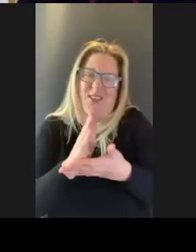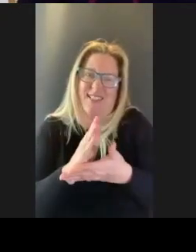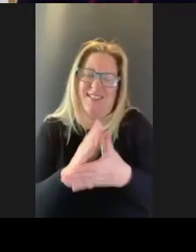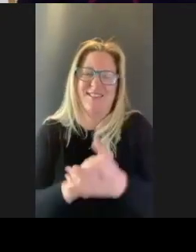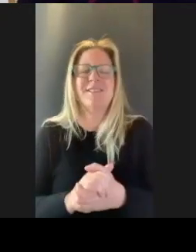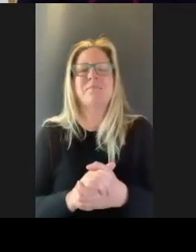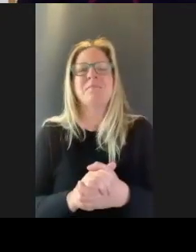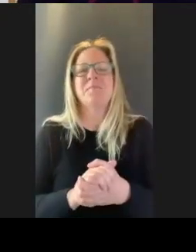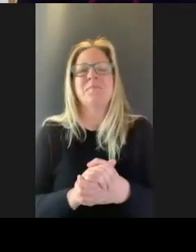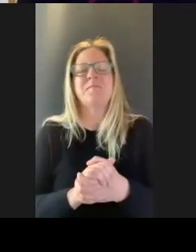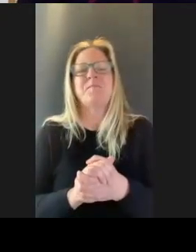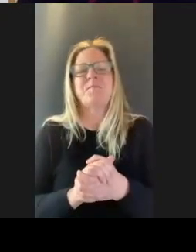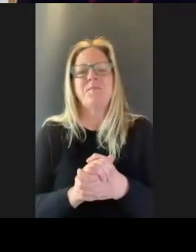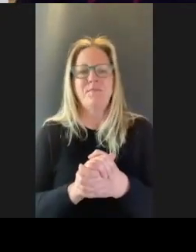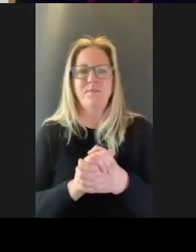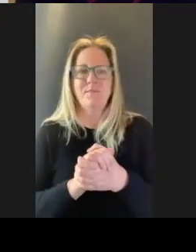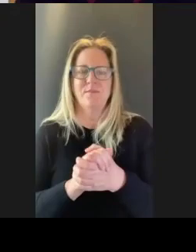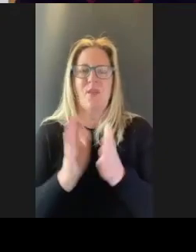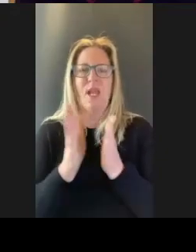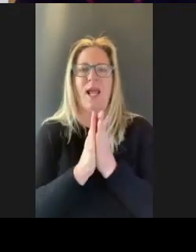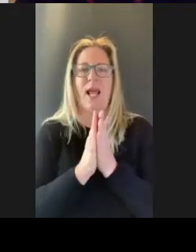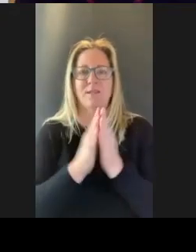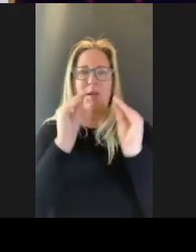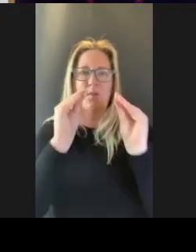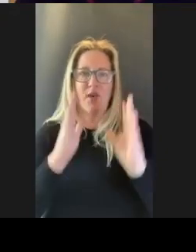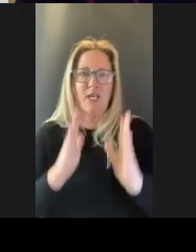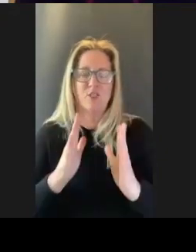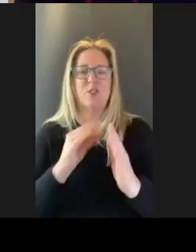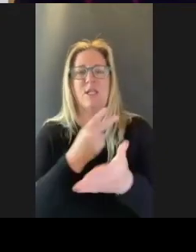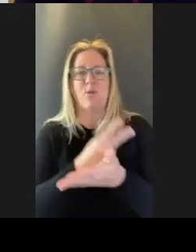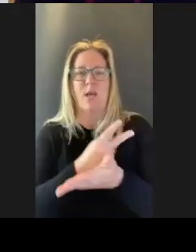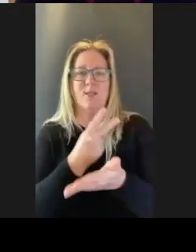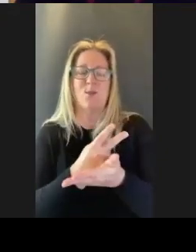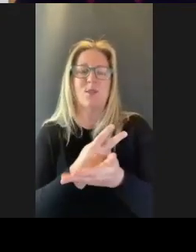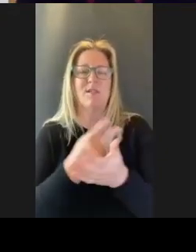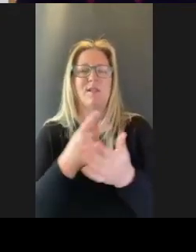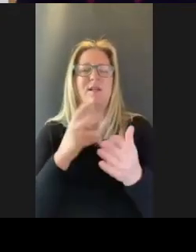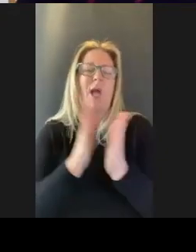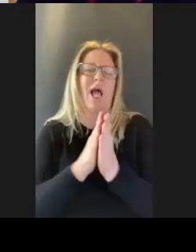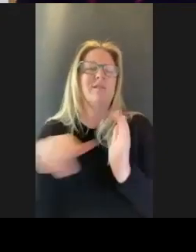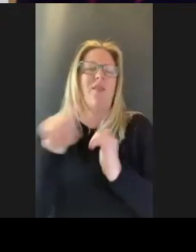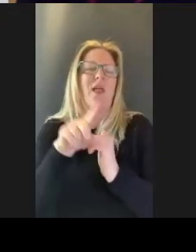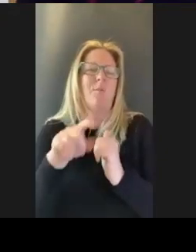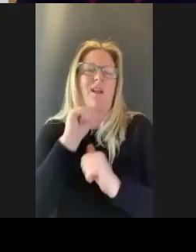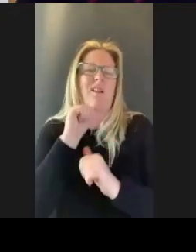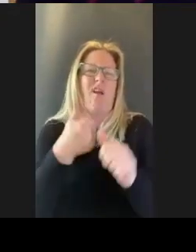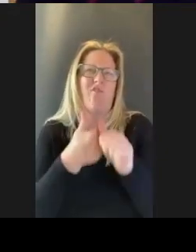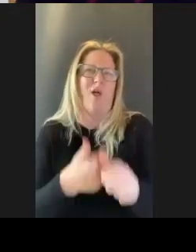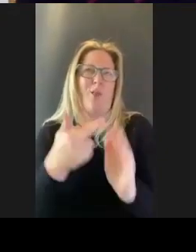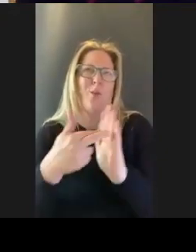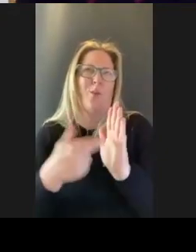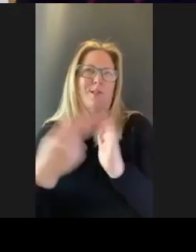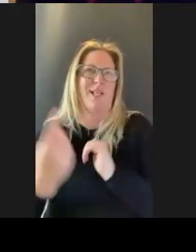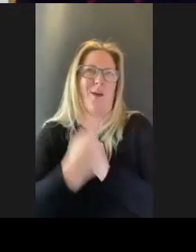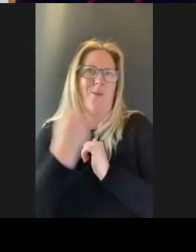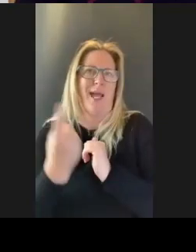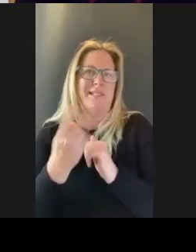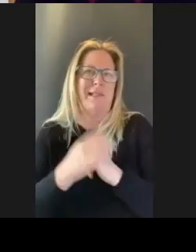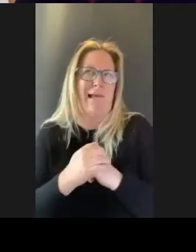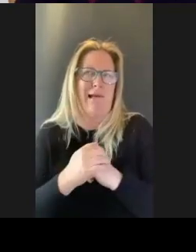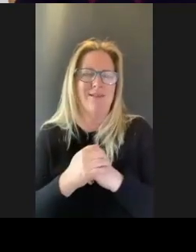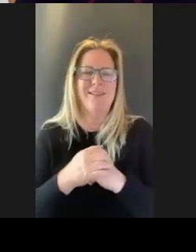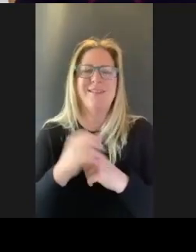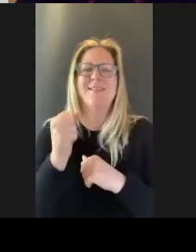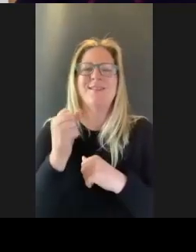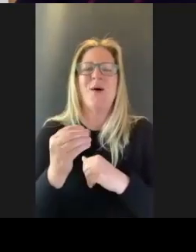Ask my professors in grad school. I didn't always follow all the rules to the instructions. So